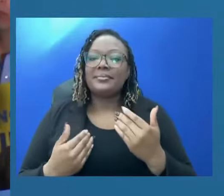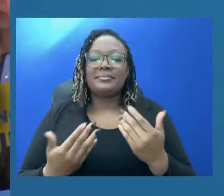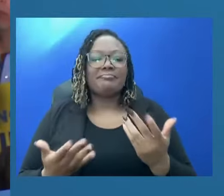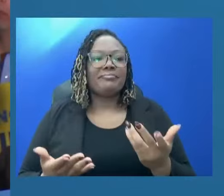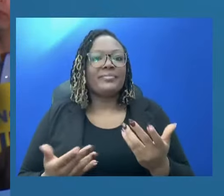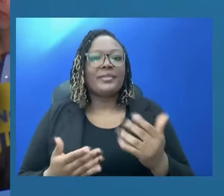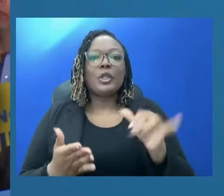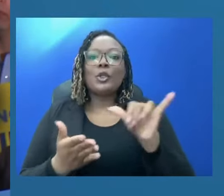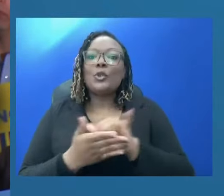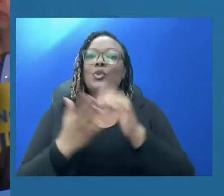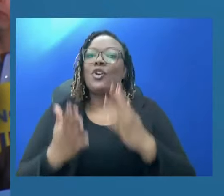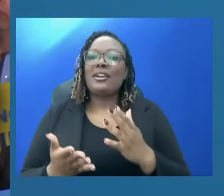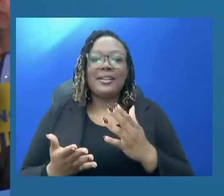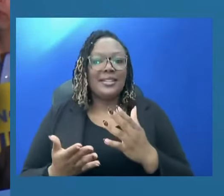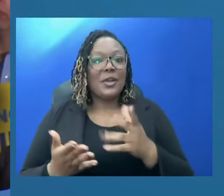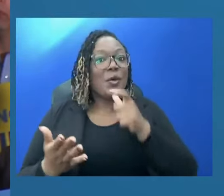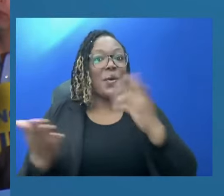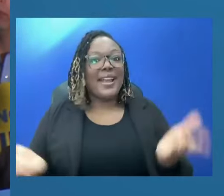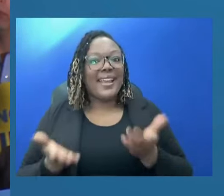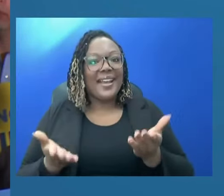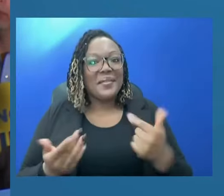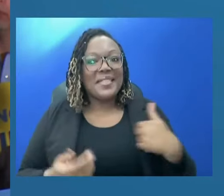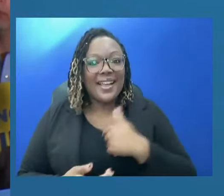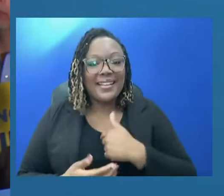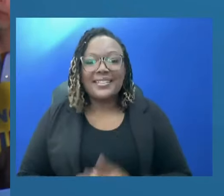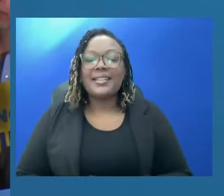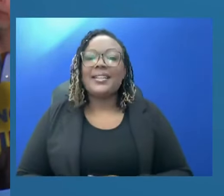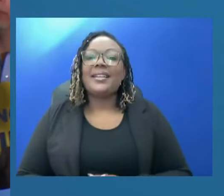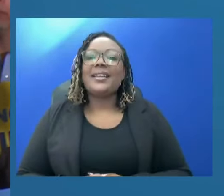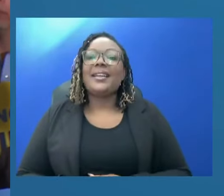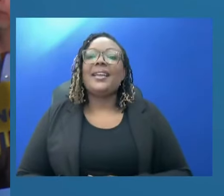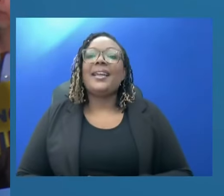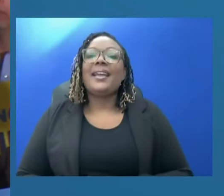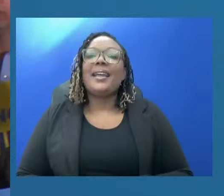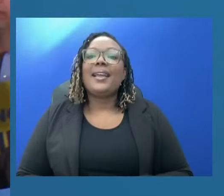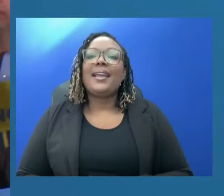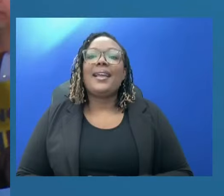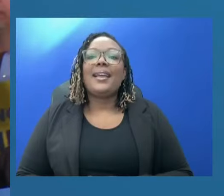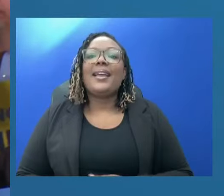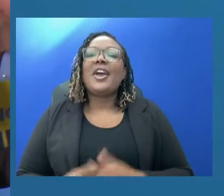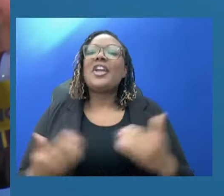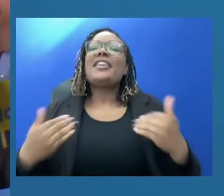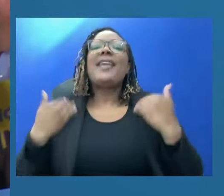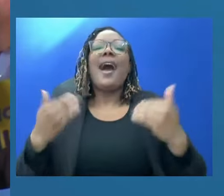New Yorkers that are here. Recycle, no, we don't like that. Young.